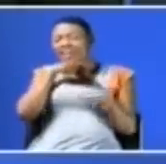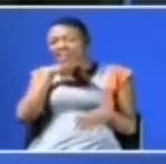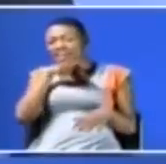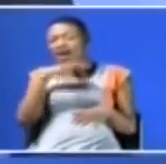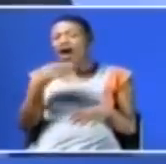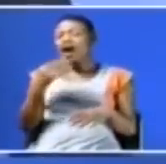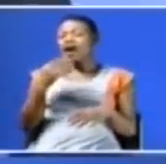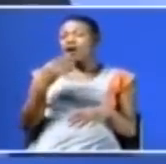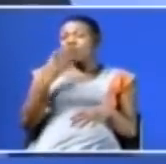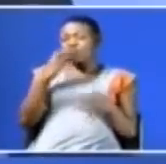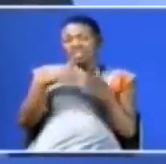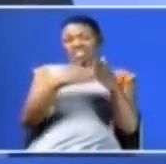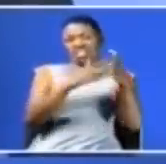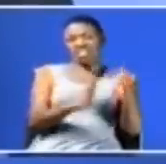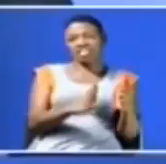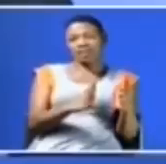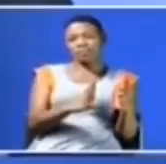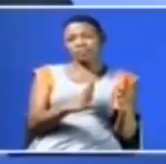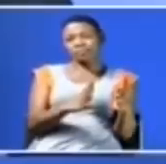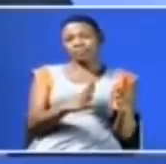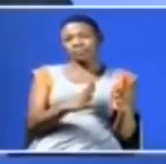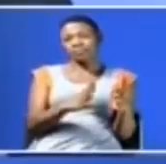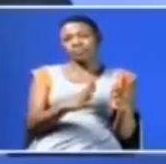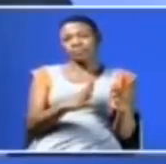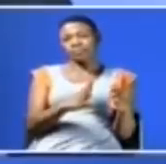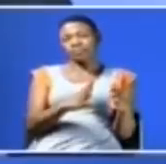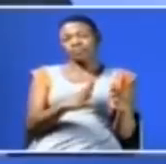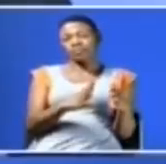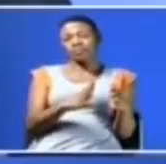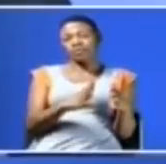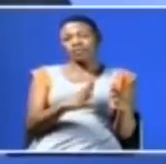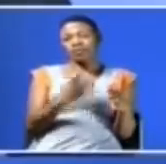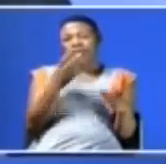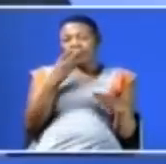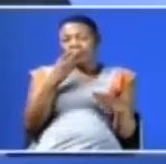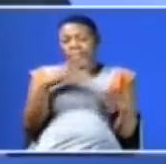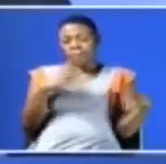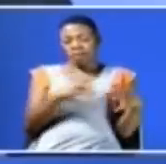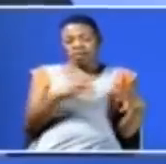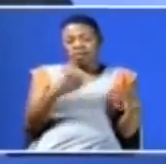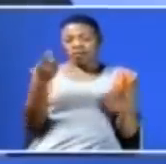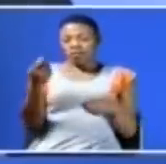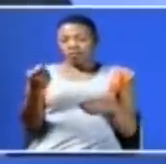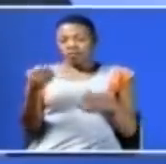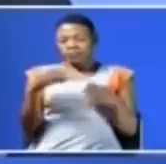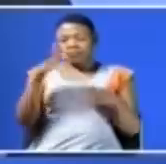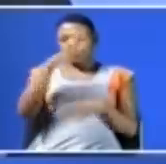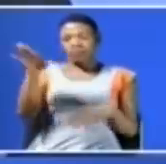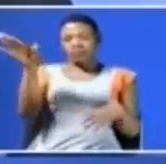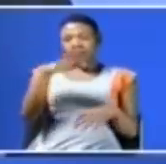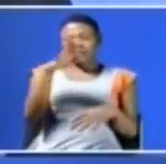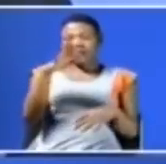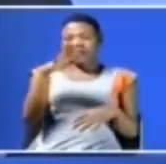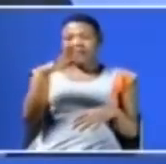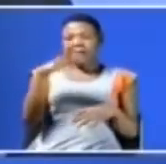of the Orange Democratic Movement, the party that's a minority in parliament, is accountable to